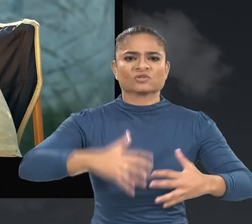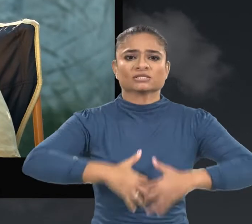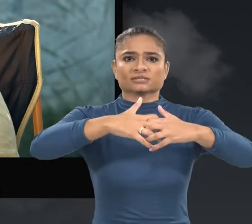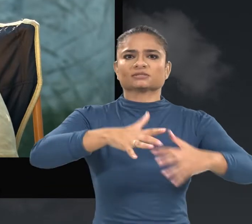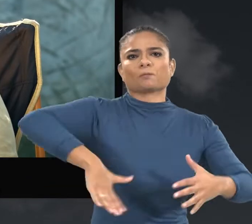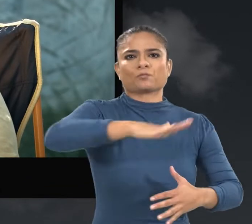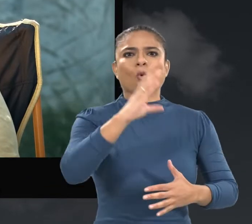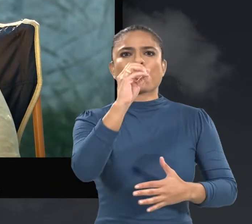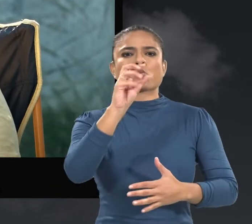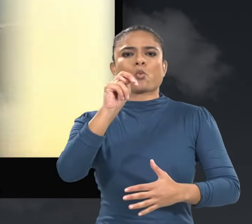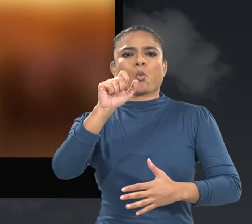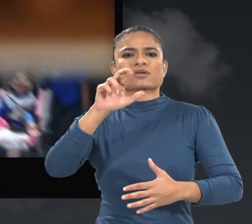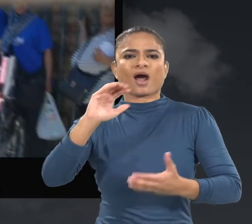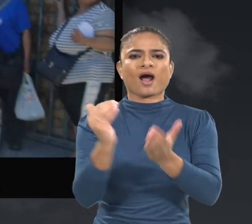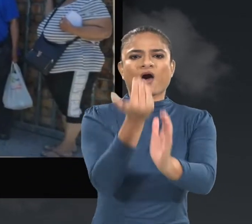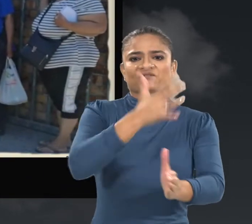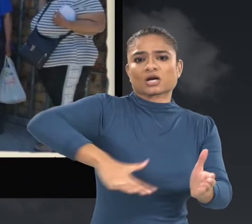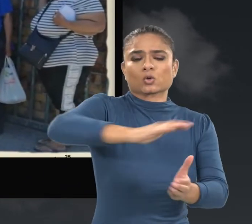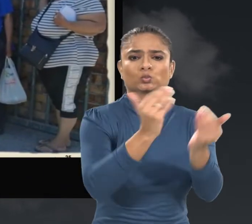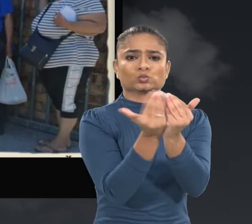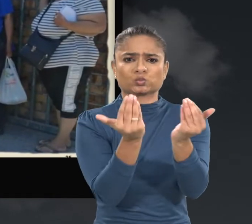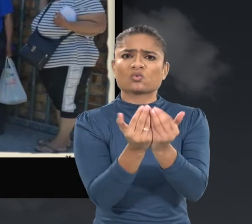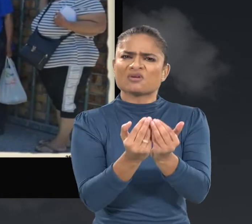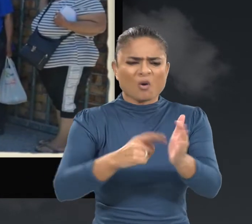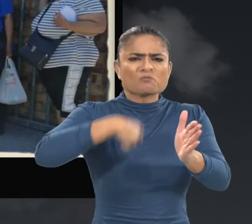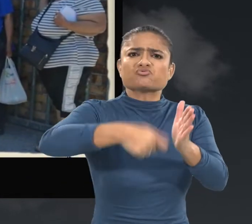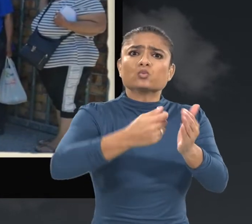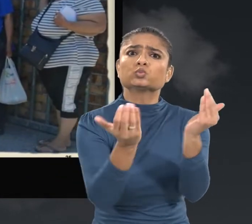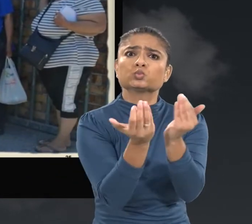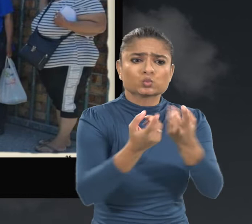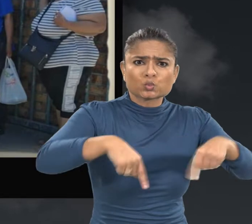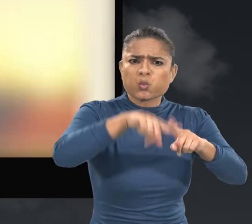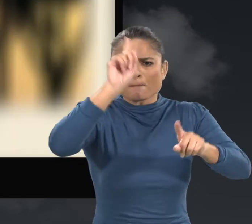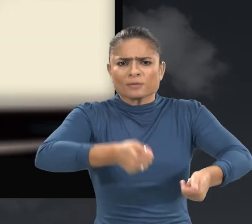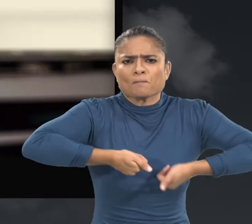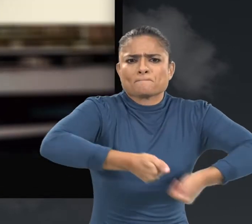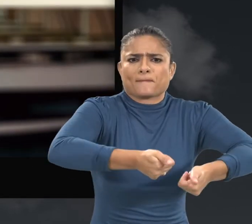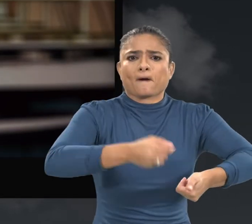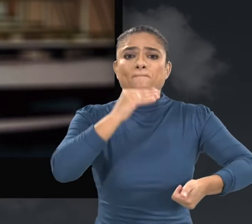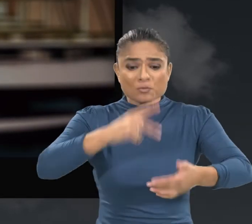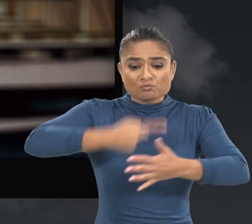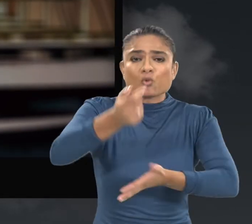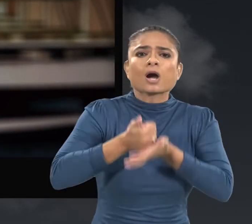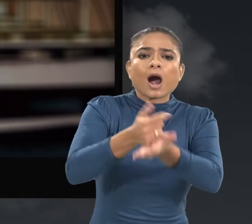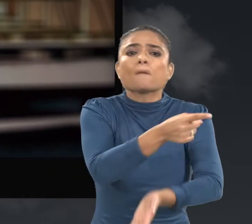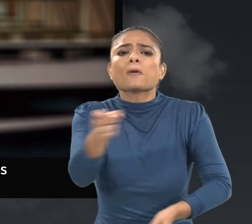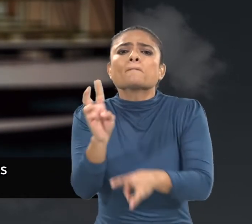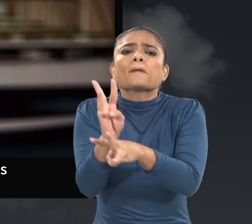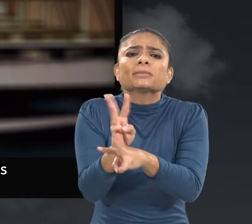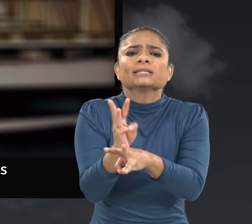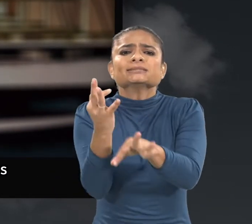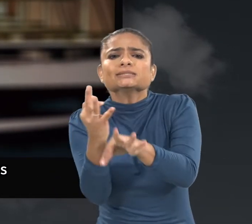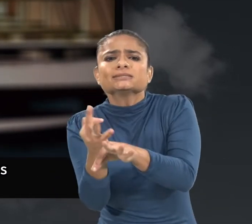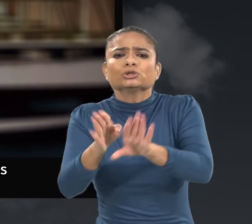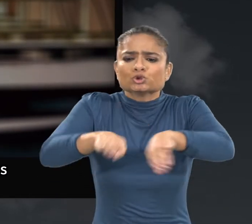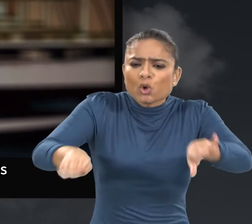So yeah, I've started Connors Haven and Resource Centre. What it is, it started out as a personal project to give back. I help